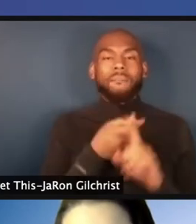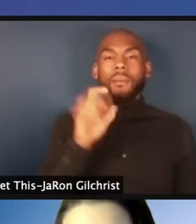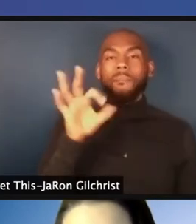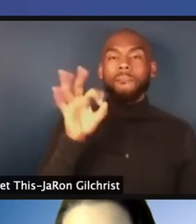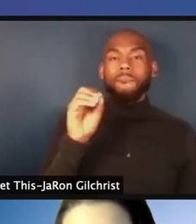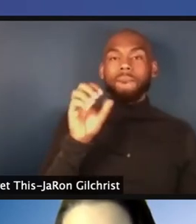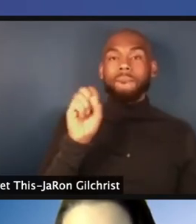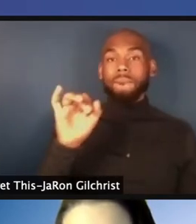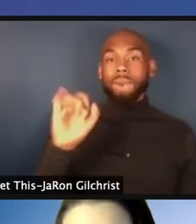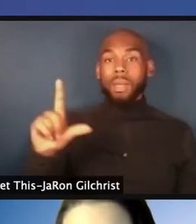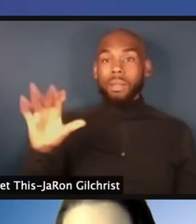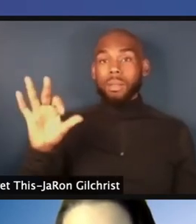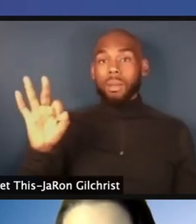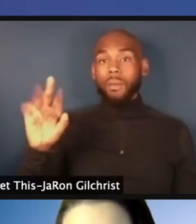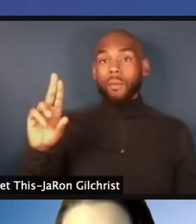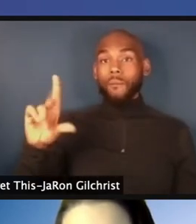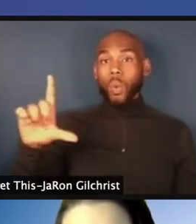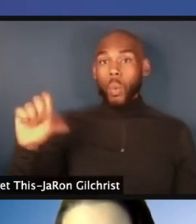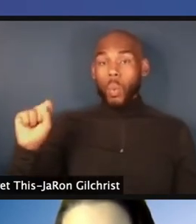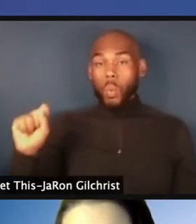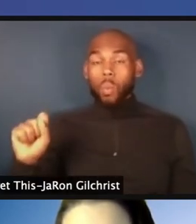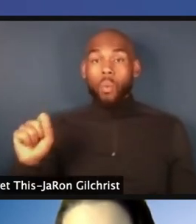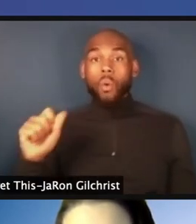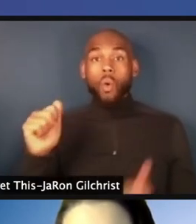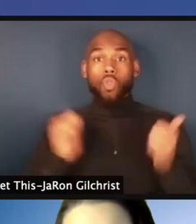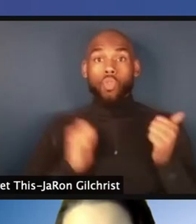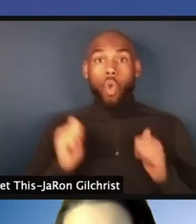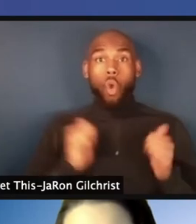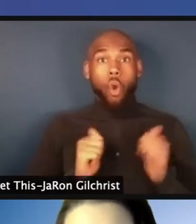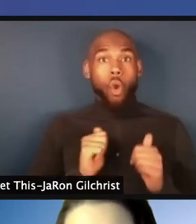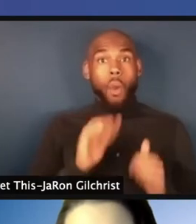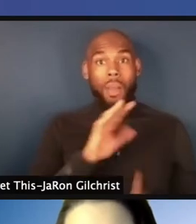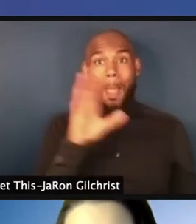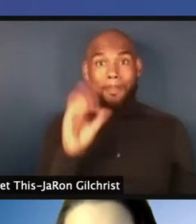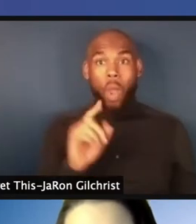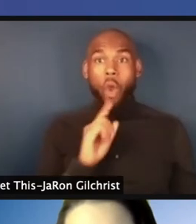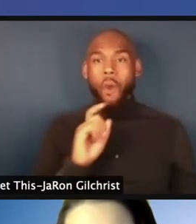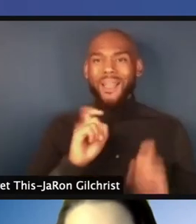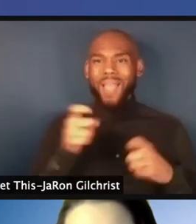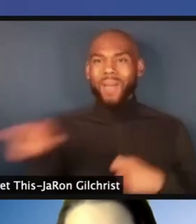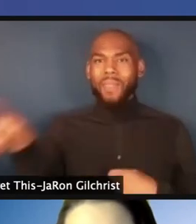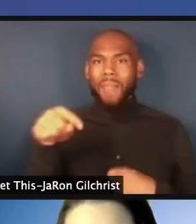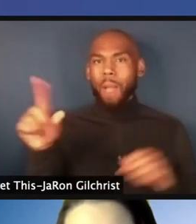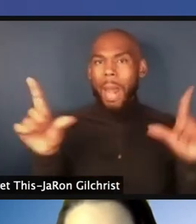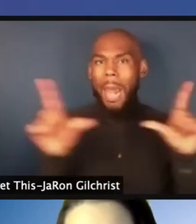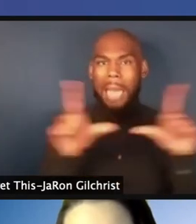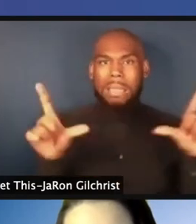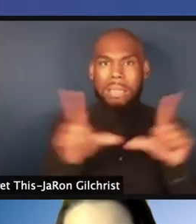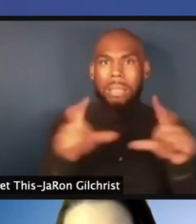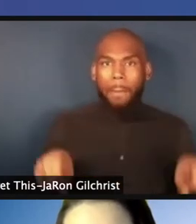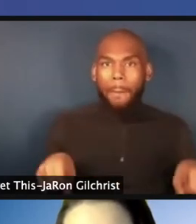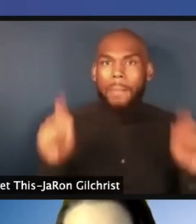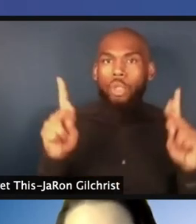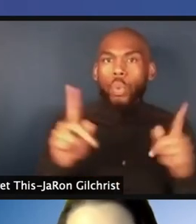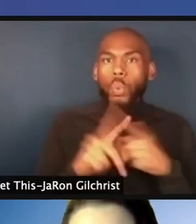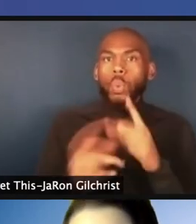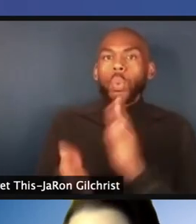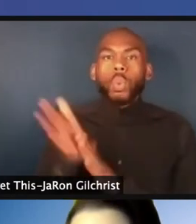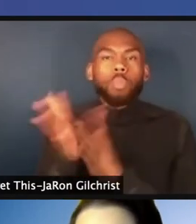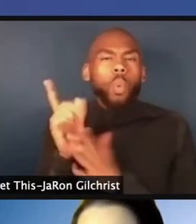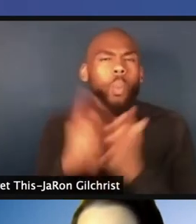is giving these companies a social license to operate. What do I mean when I say that? It means that companies